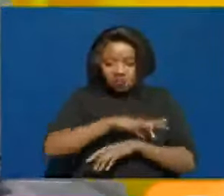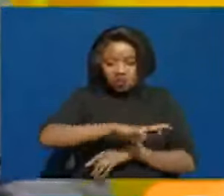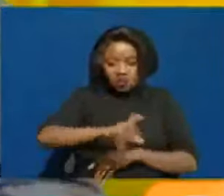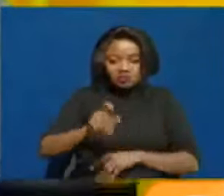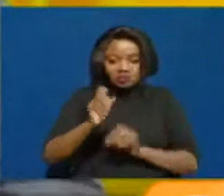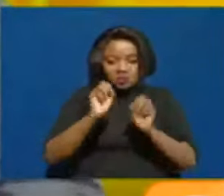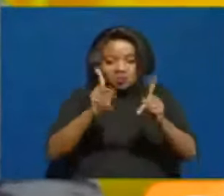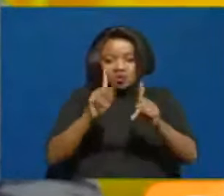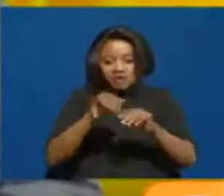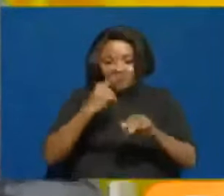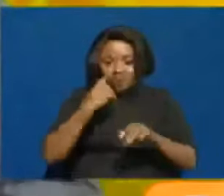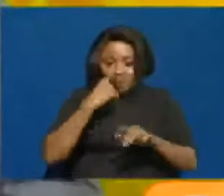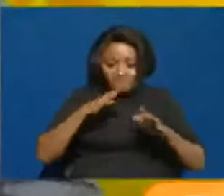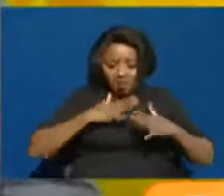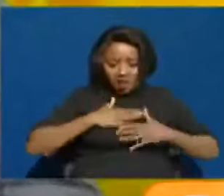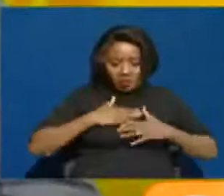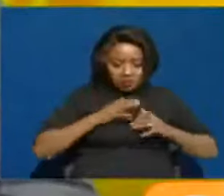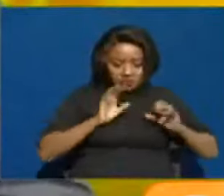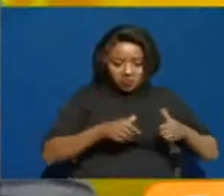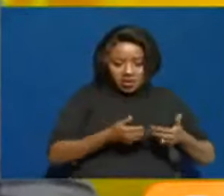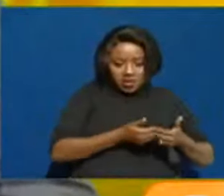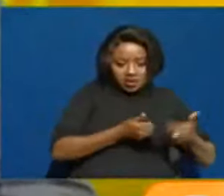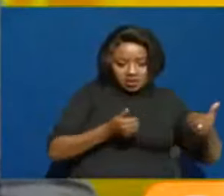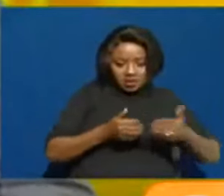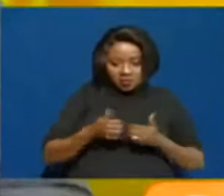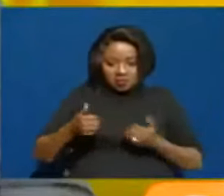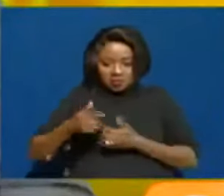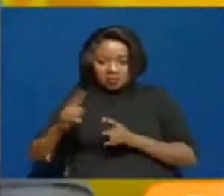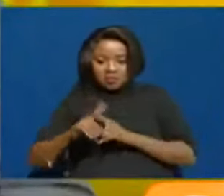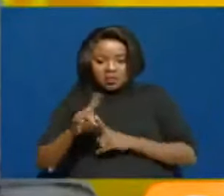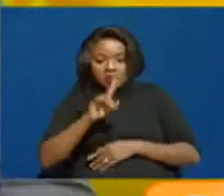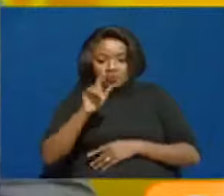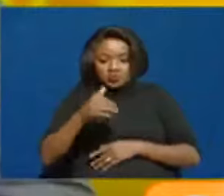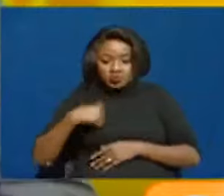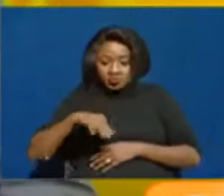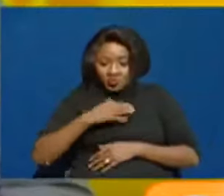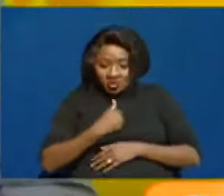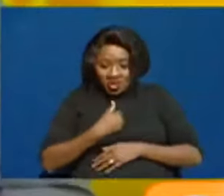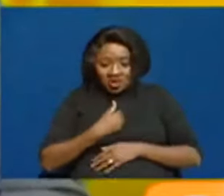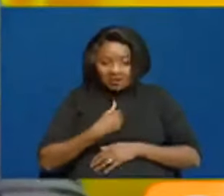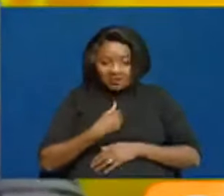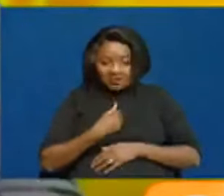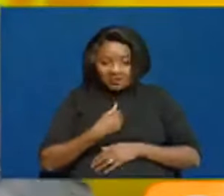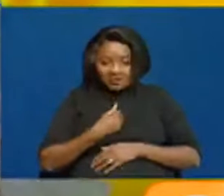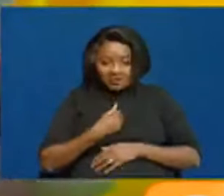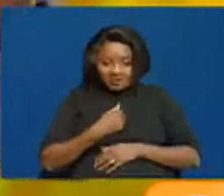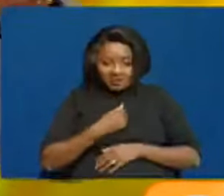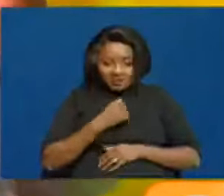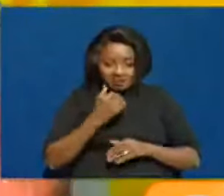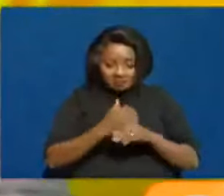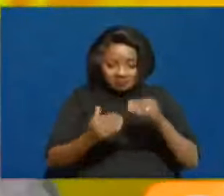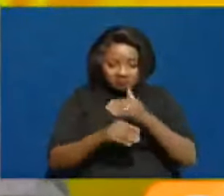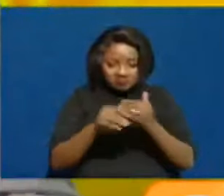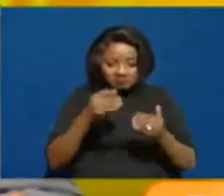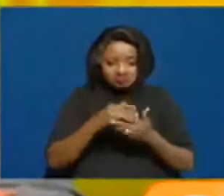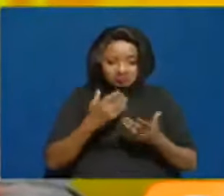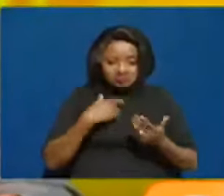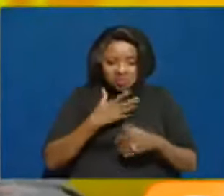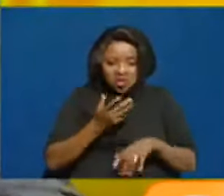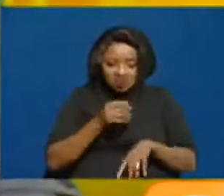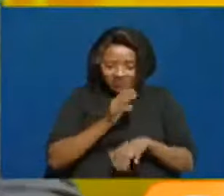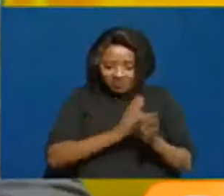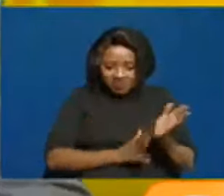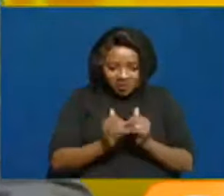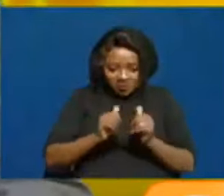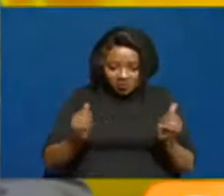segregate in our homes, but do we have the infrastructure? Do we have the compacted vehicles to transport, where we can segregate the